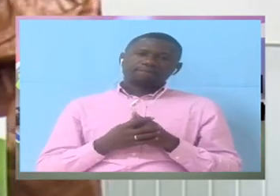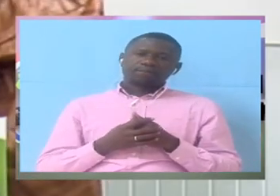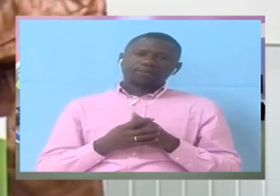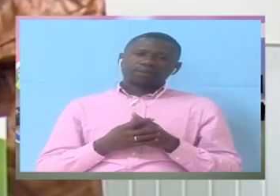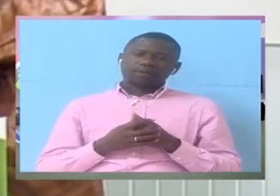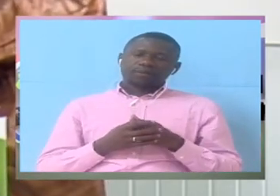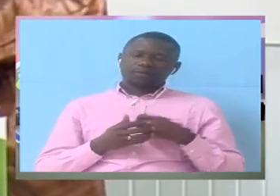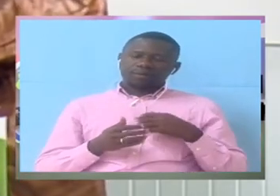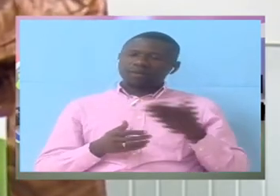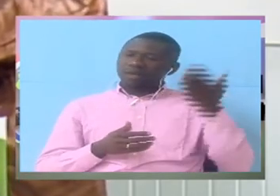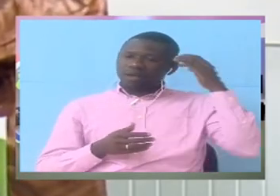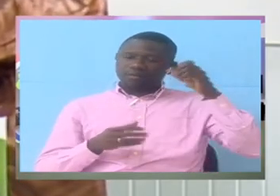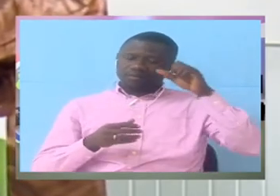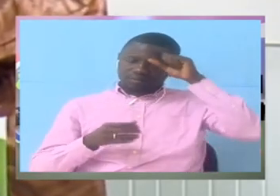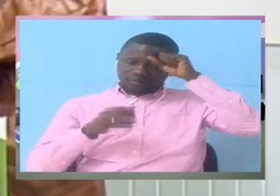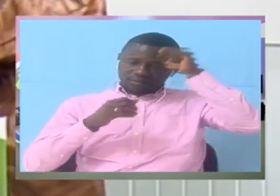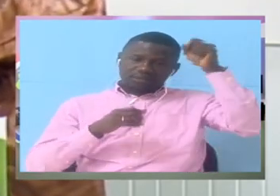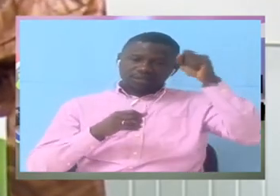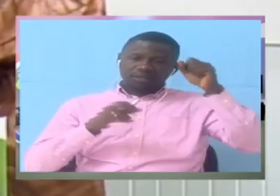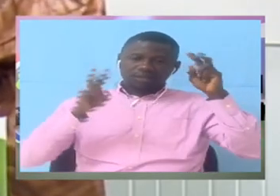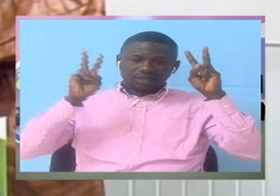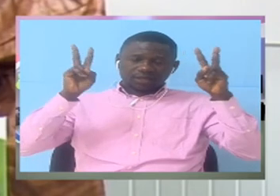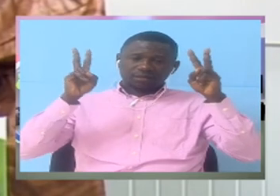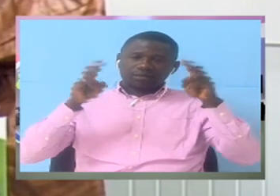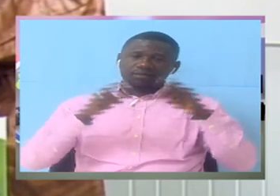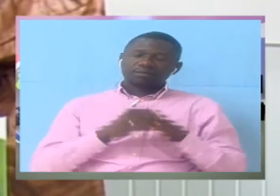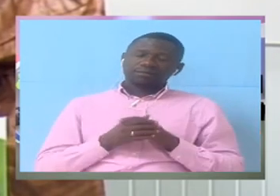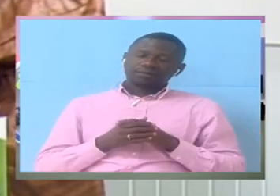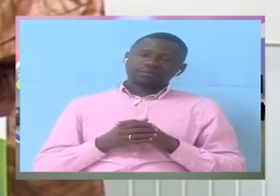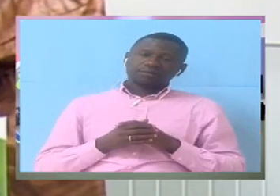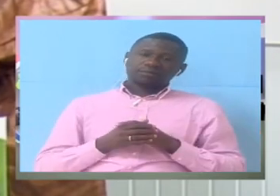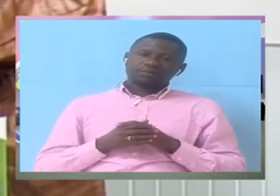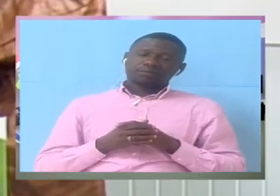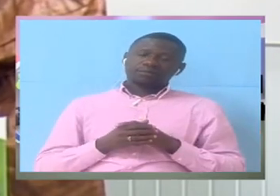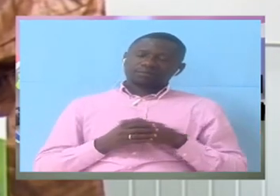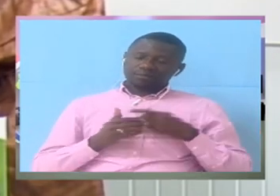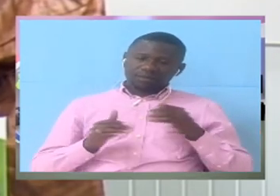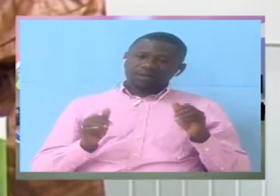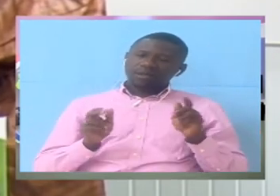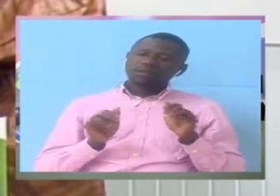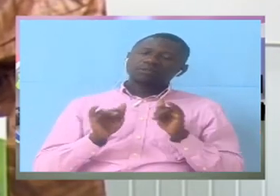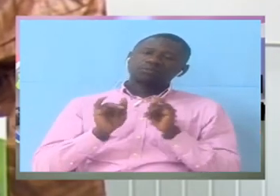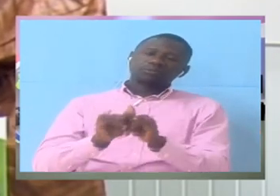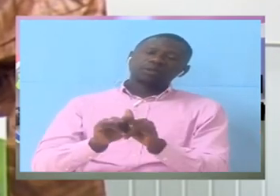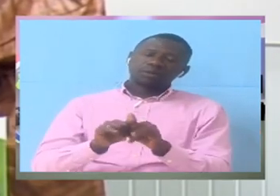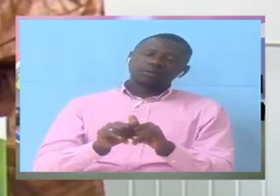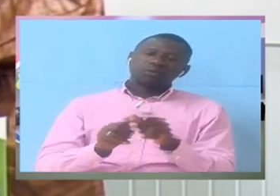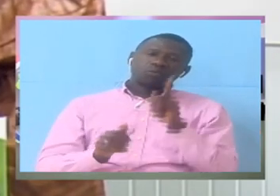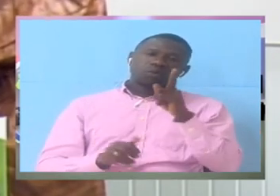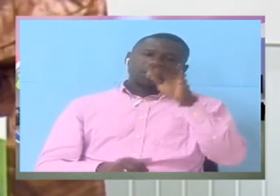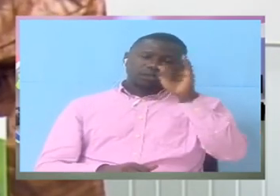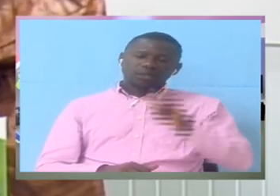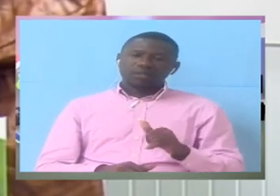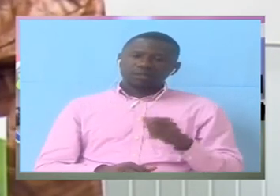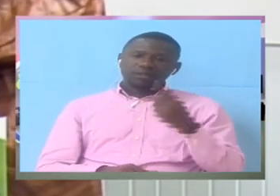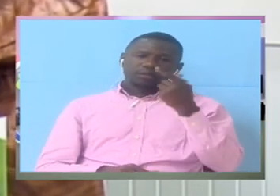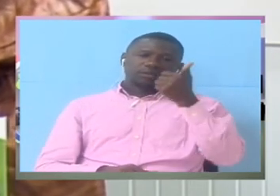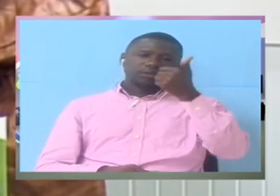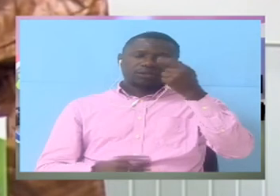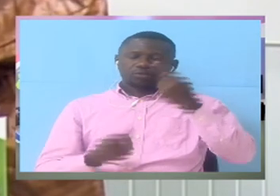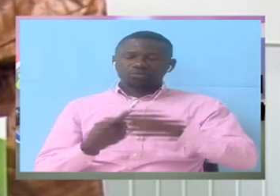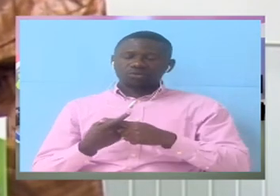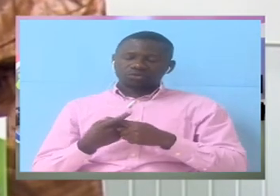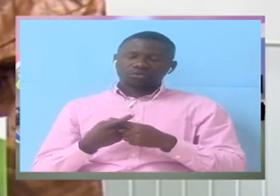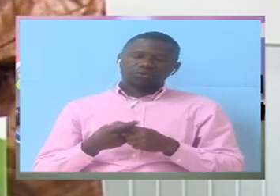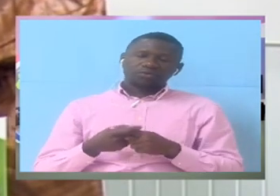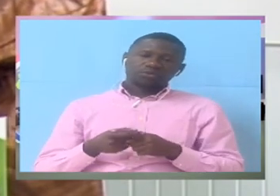president Jammeh. Former president Jammeh. Na 1 year 6 months le ke ila kampor. I spent 1 year 6 months with him at the camp. Ko bunyoma nta benko maleka fo